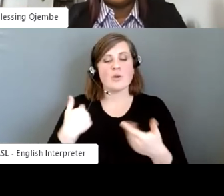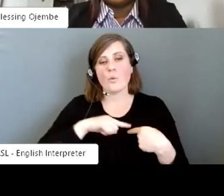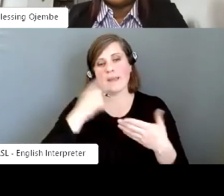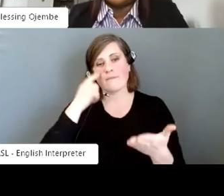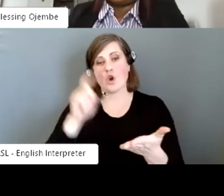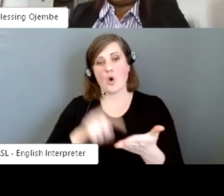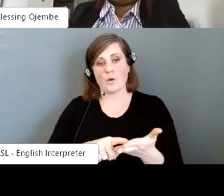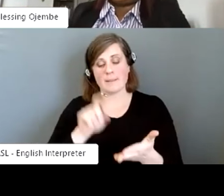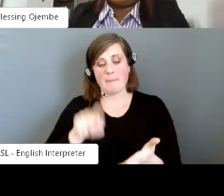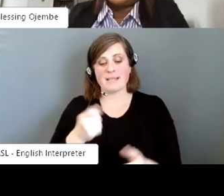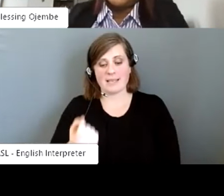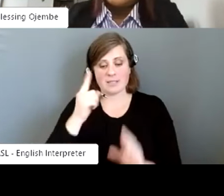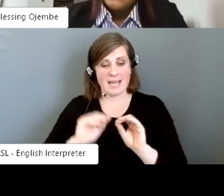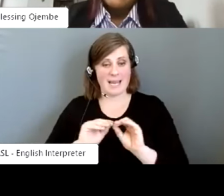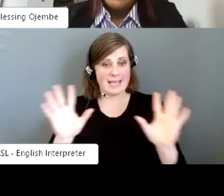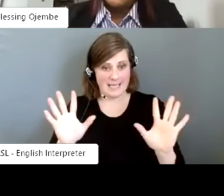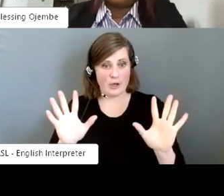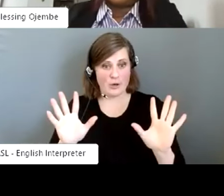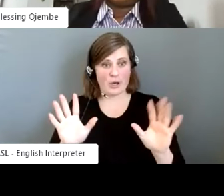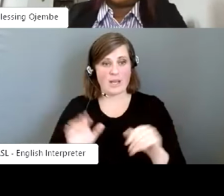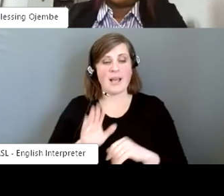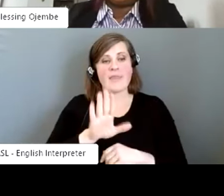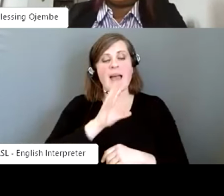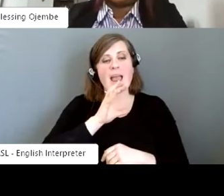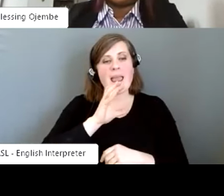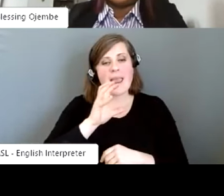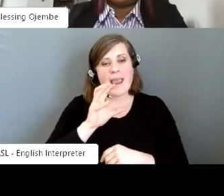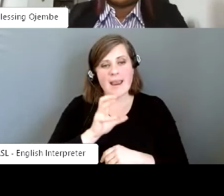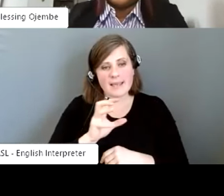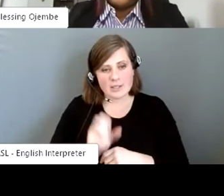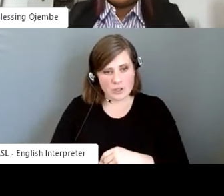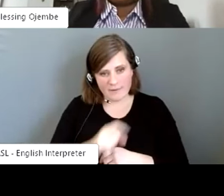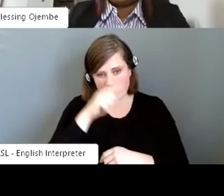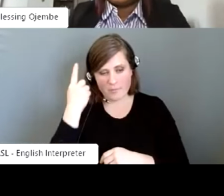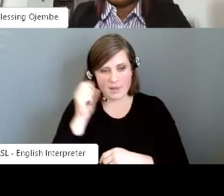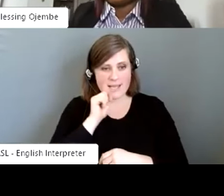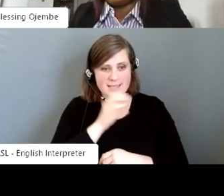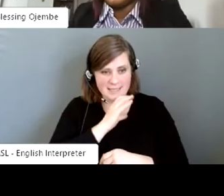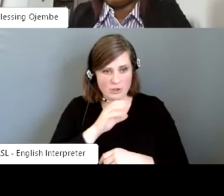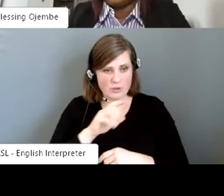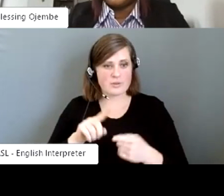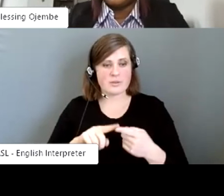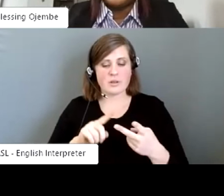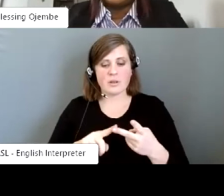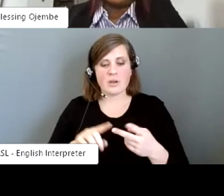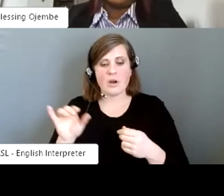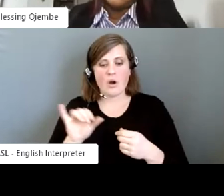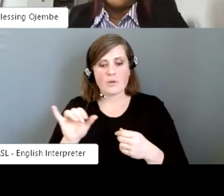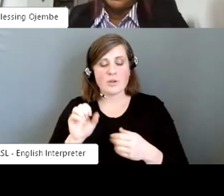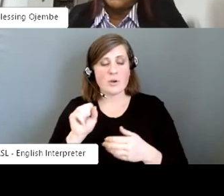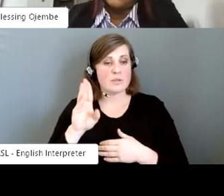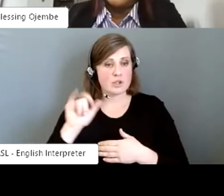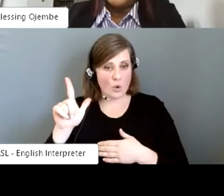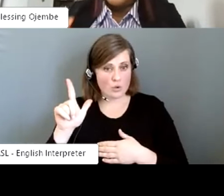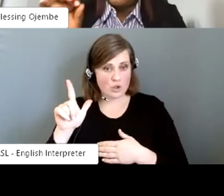need to understand the differential experience of aging by Black seniors and the constellating social, personal,